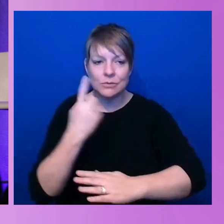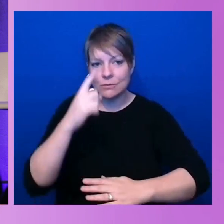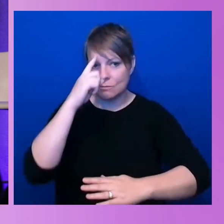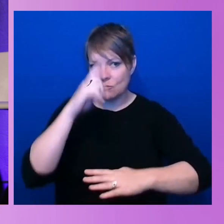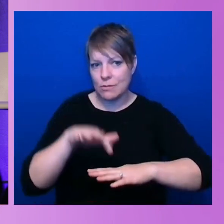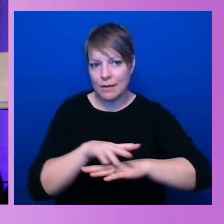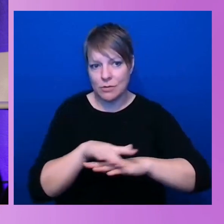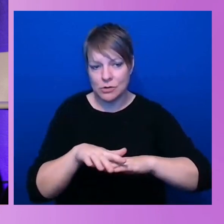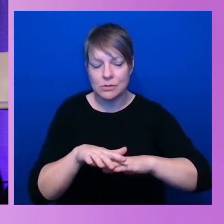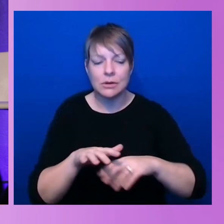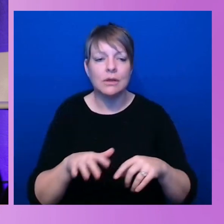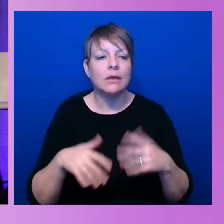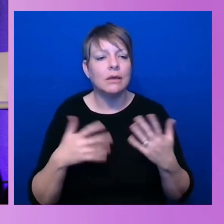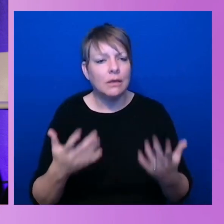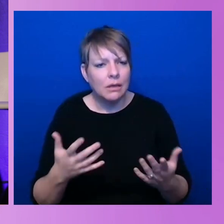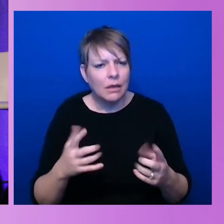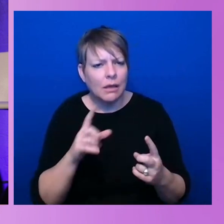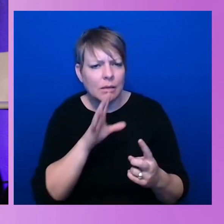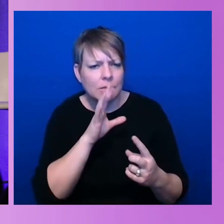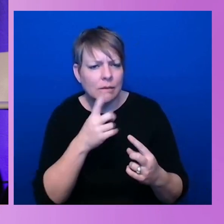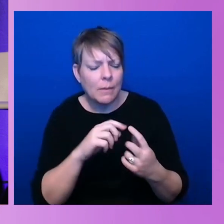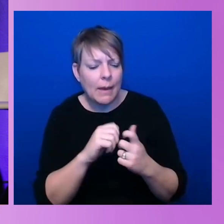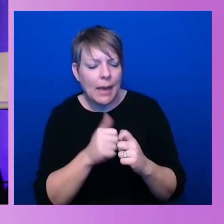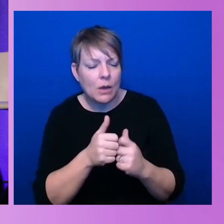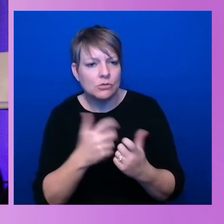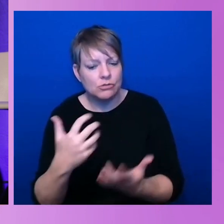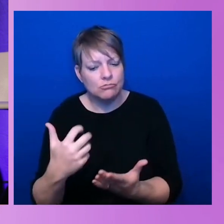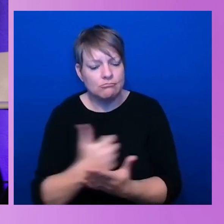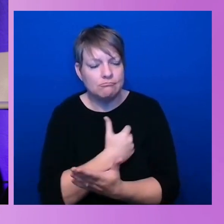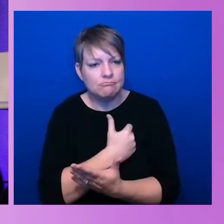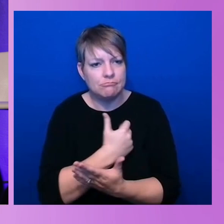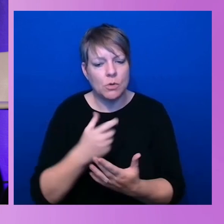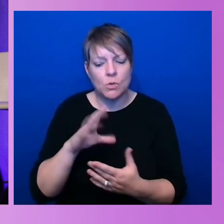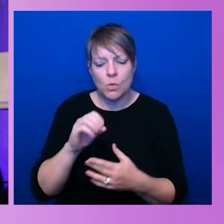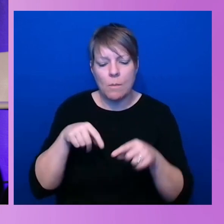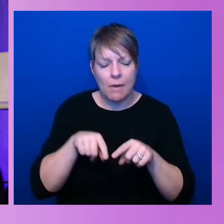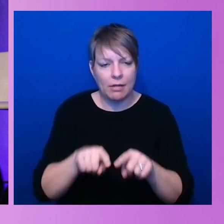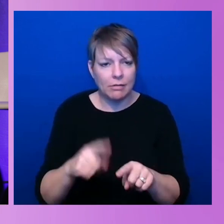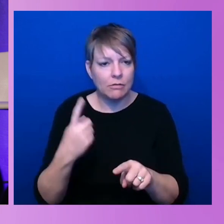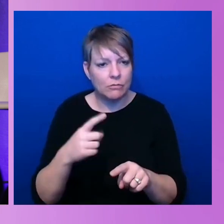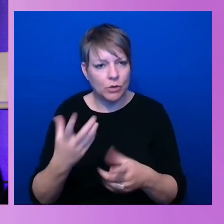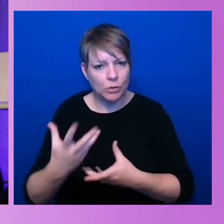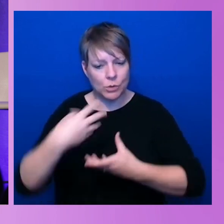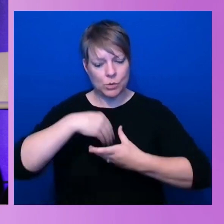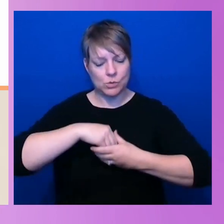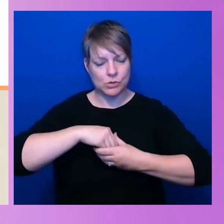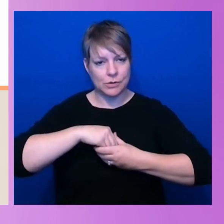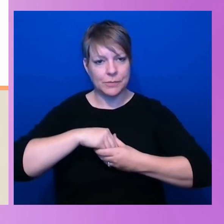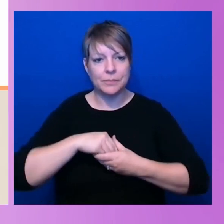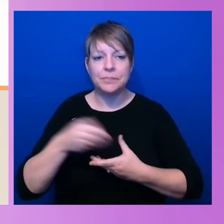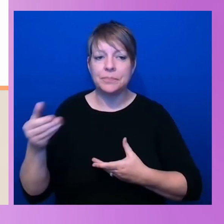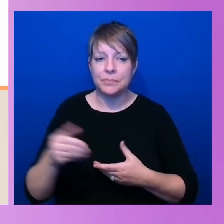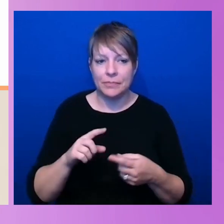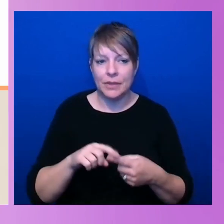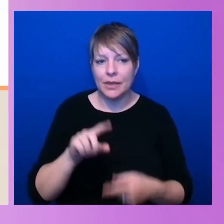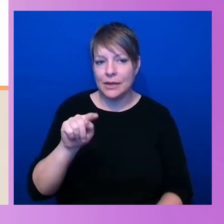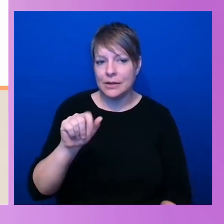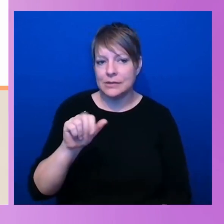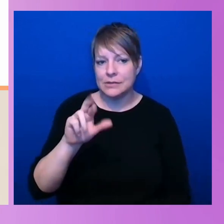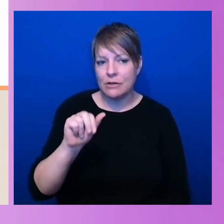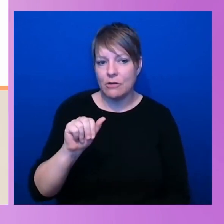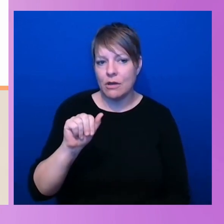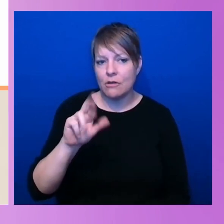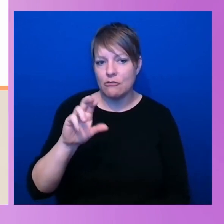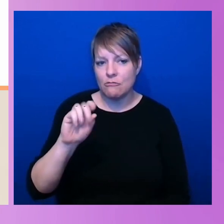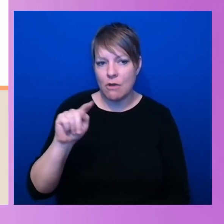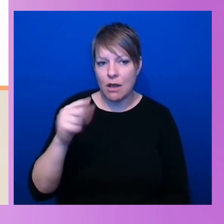talk about how to leverage Copilot for inclusion. So join me in welcoming Tara Roth, Corporate Vice President